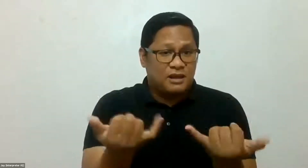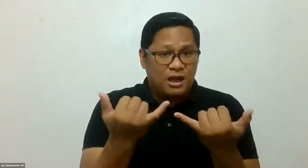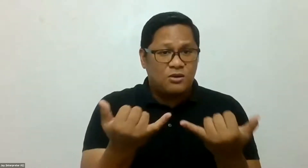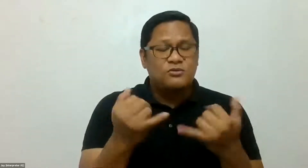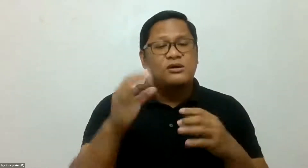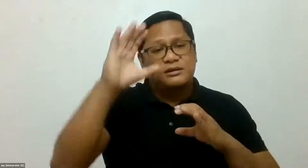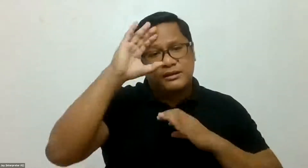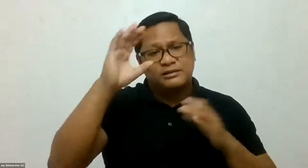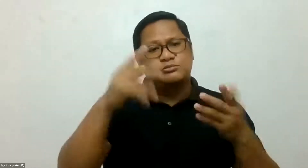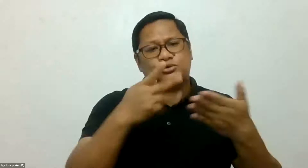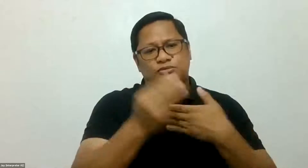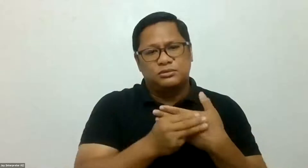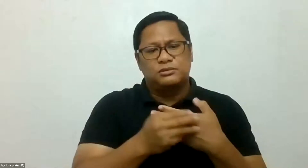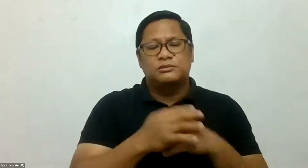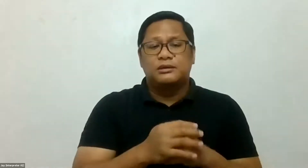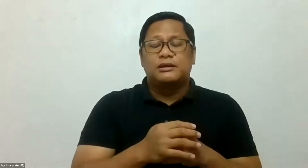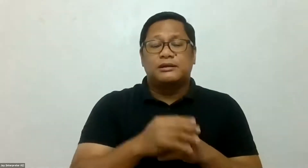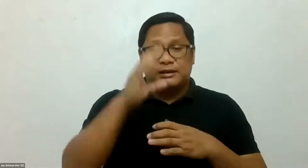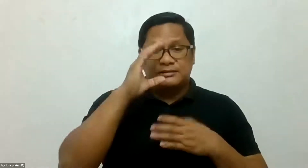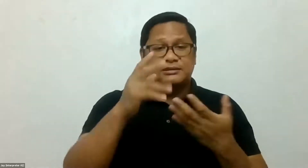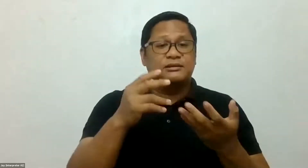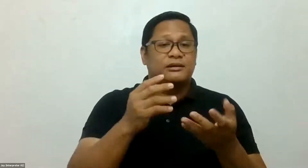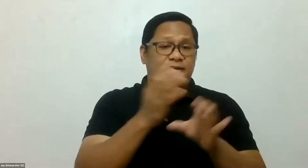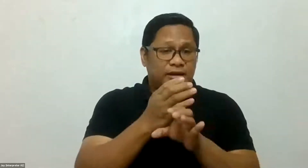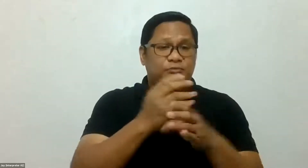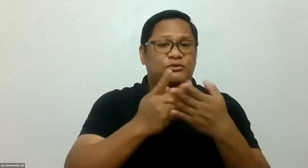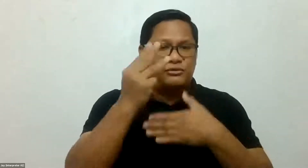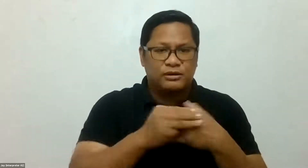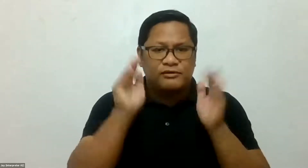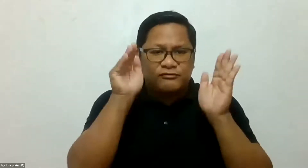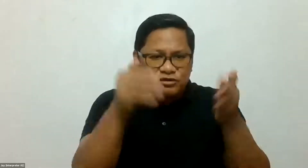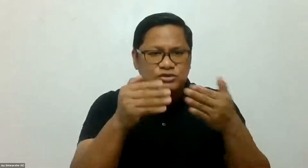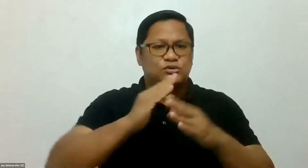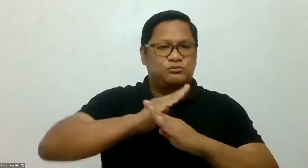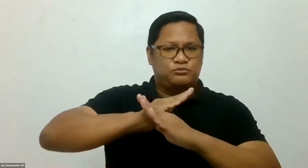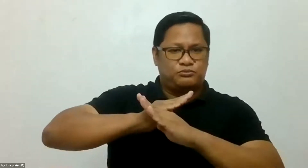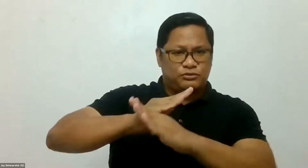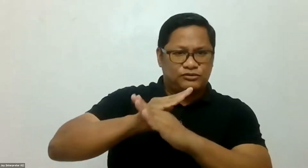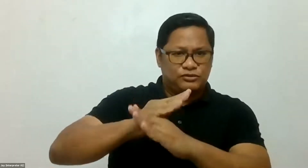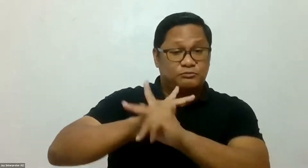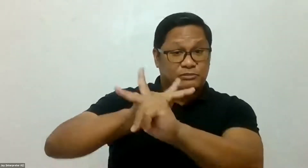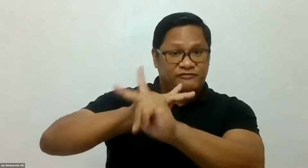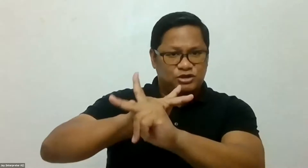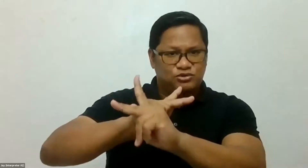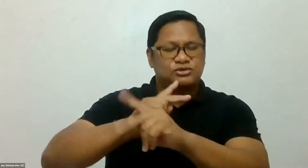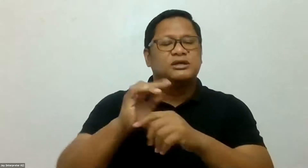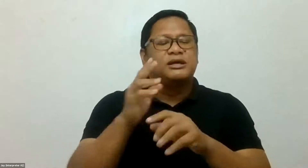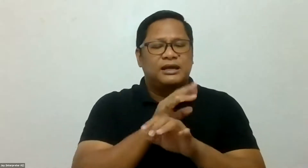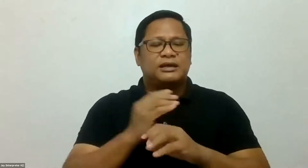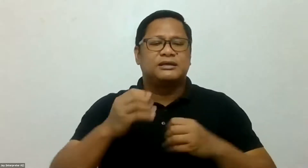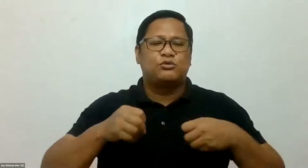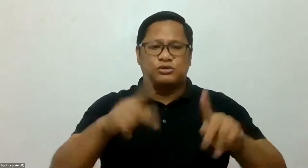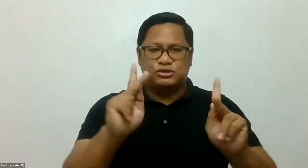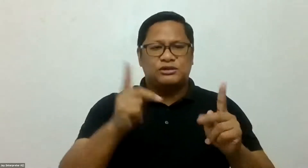cancer care programs, with emphasis on prevention and improving the chances for survival